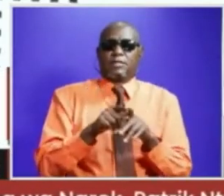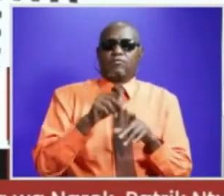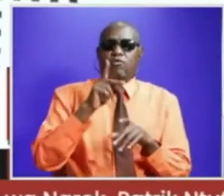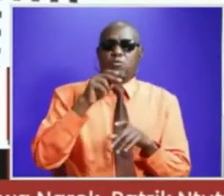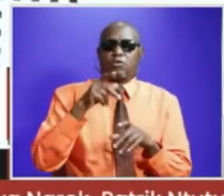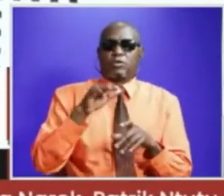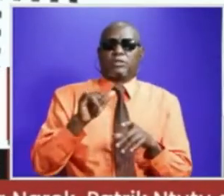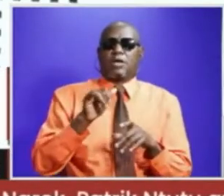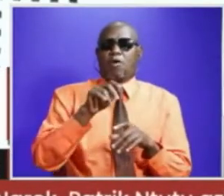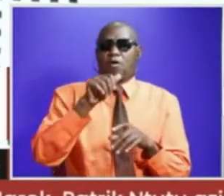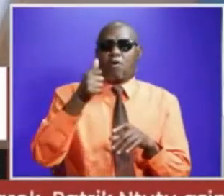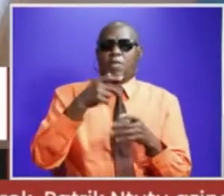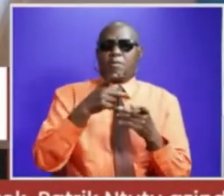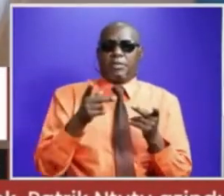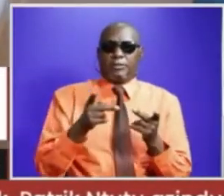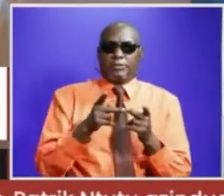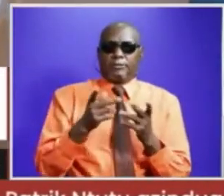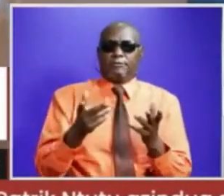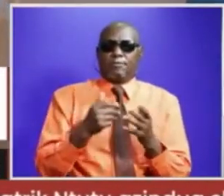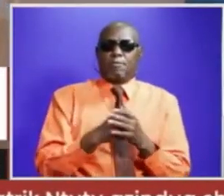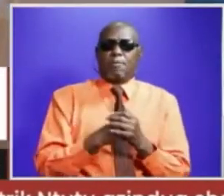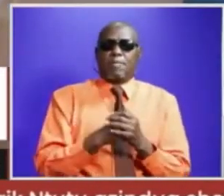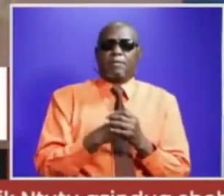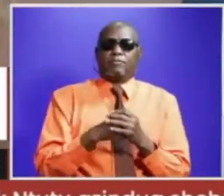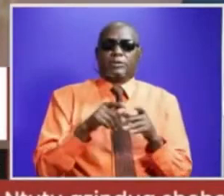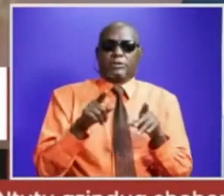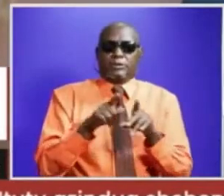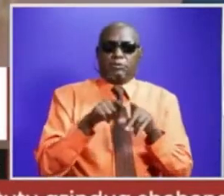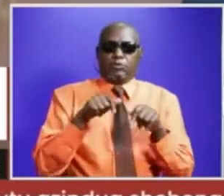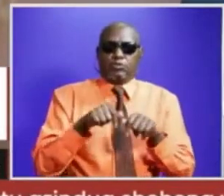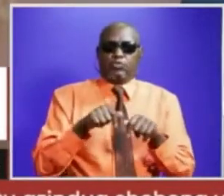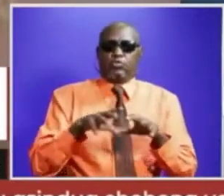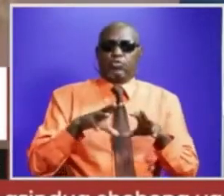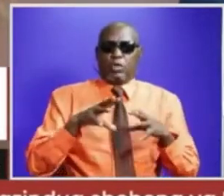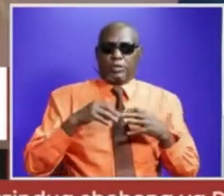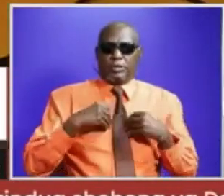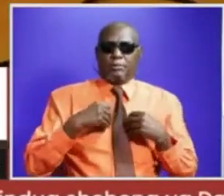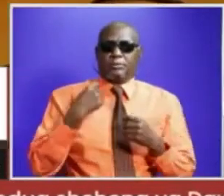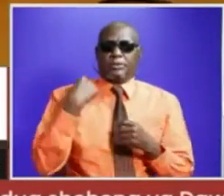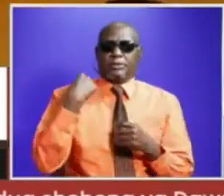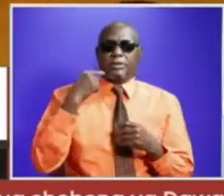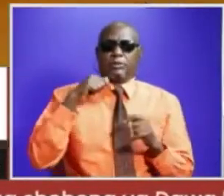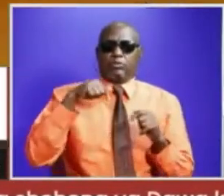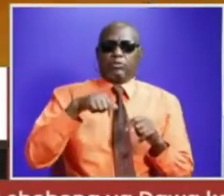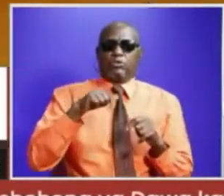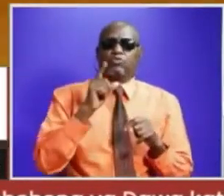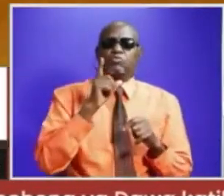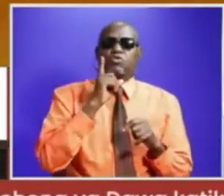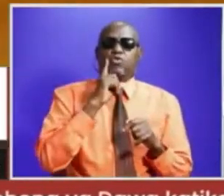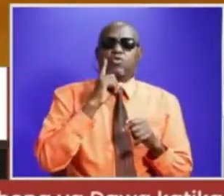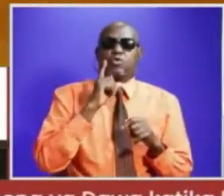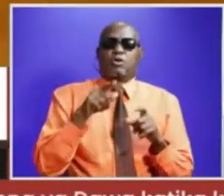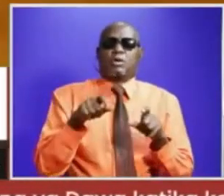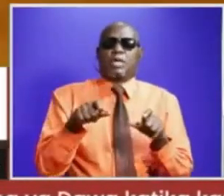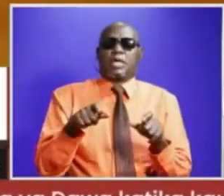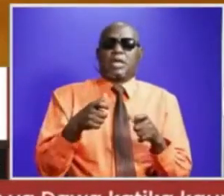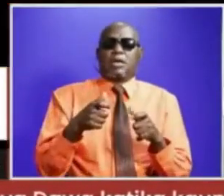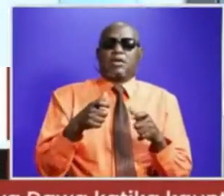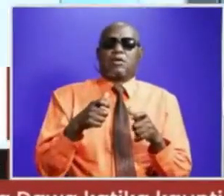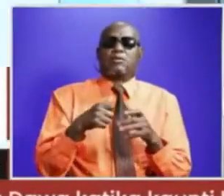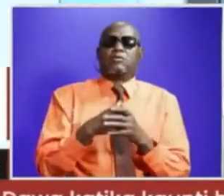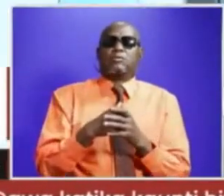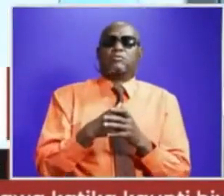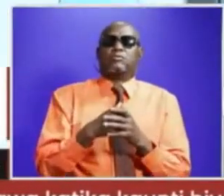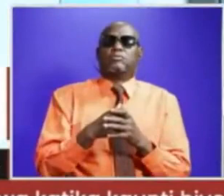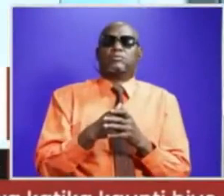places that it's able to reach out to. Kauli mbiu ya mwaka huu ikiwa kukumbatia jana, leo na kesho ya redio, maarufu embracing past, present and future of